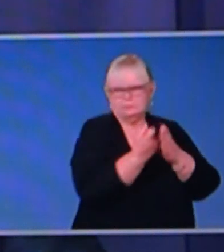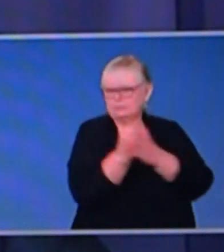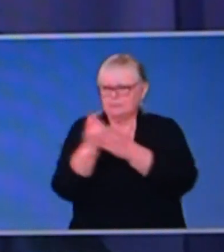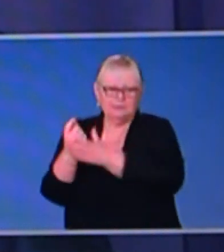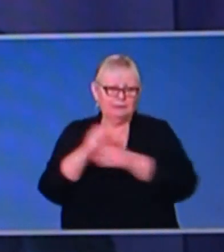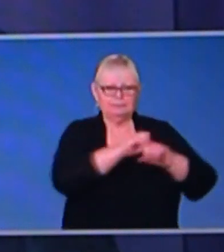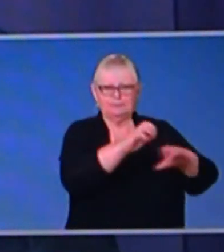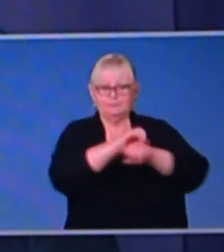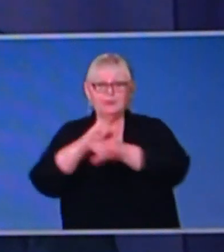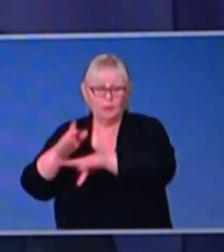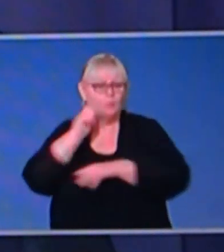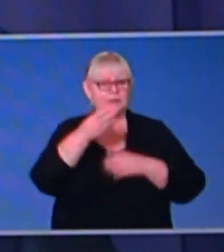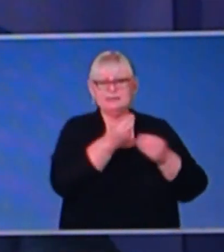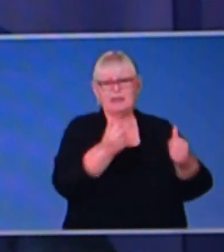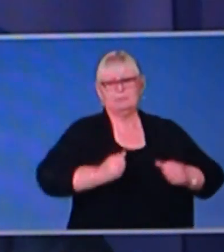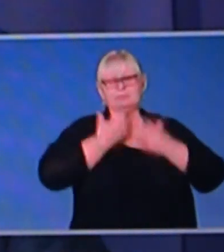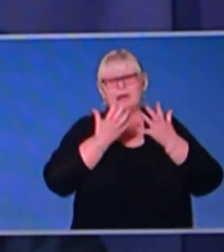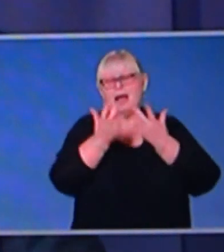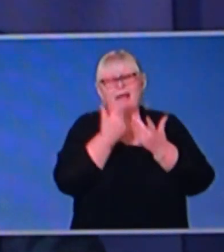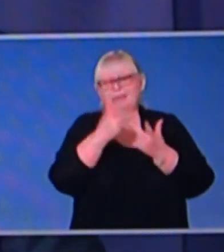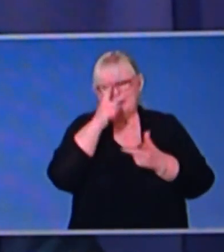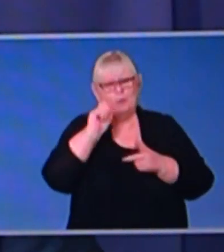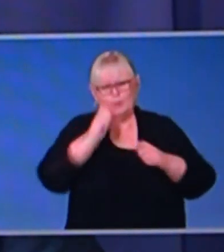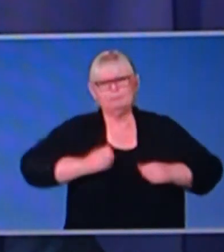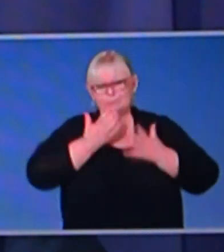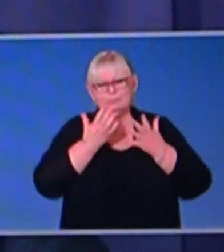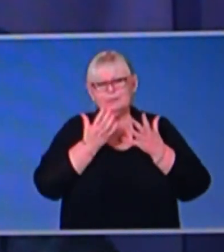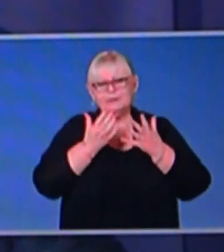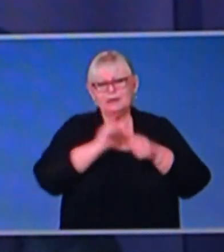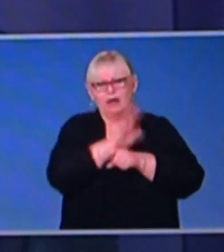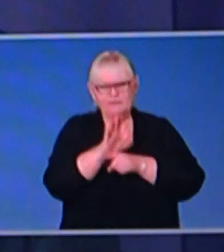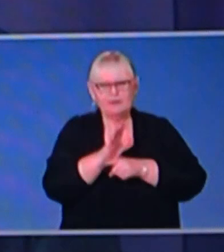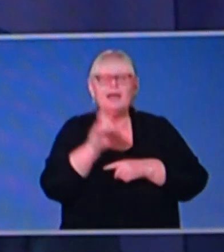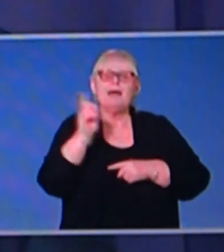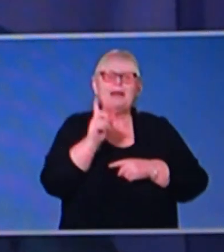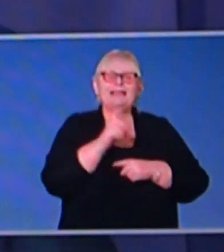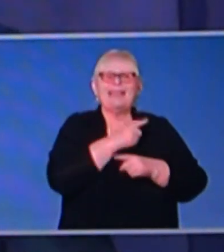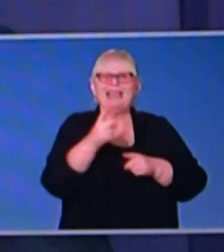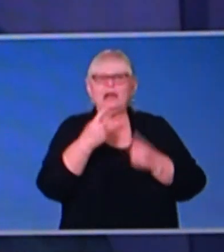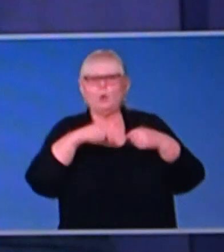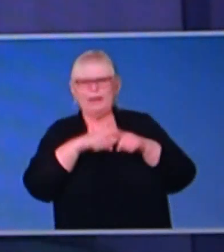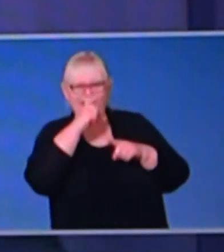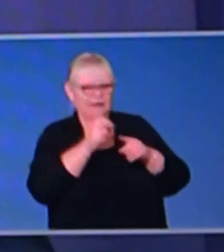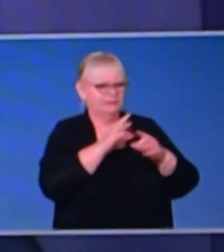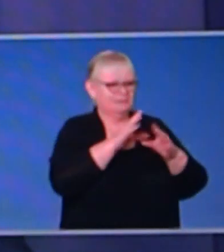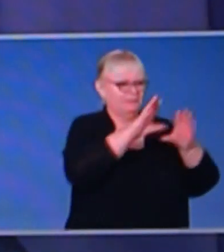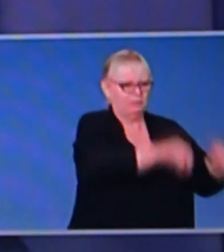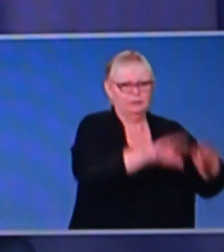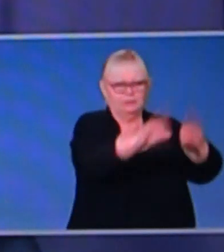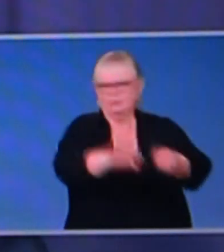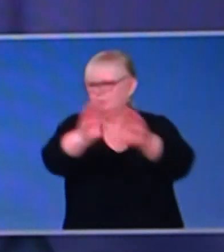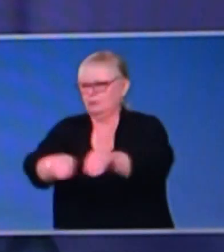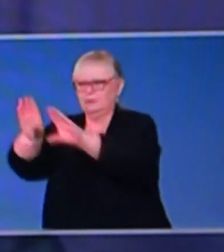be extra cases. I suspect there will. The question is more about what you can do about those outbreaks. Now, if you go back over a month